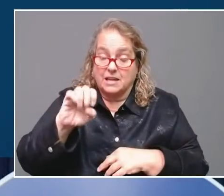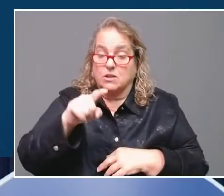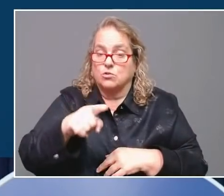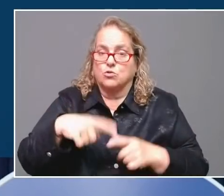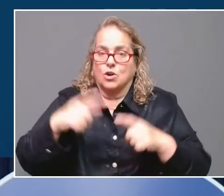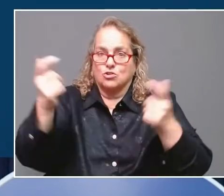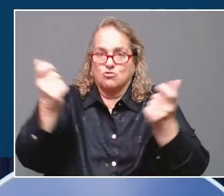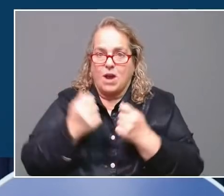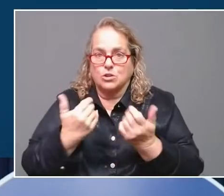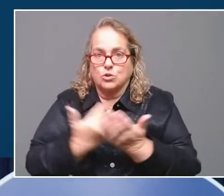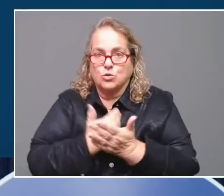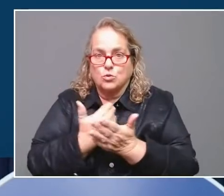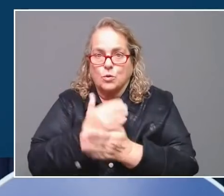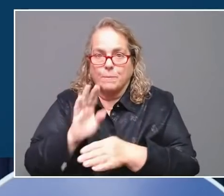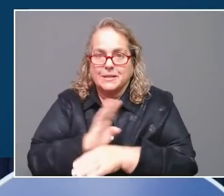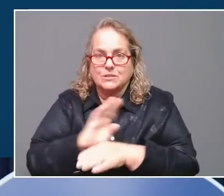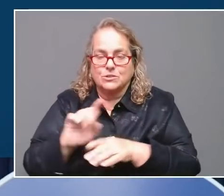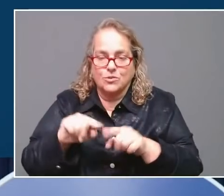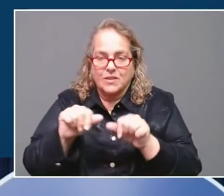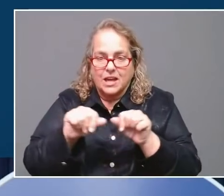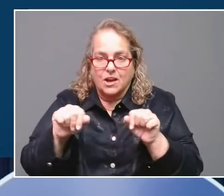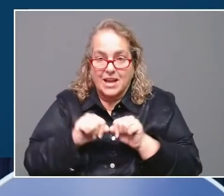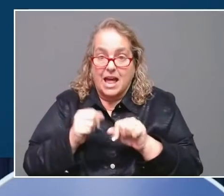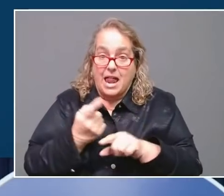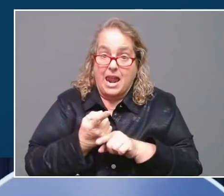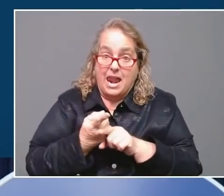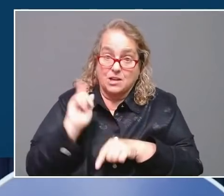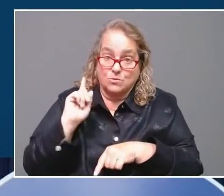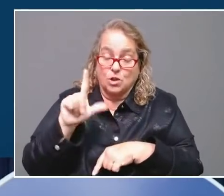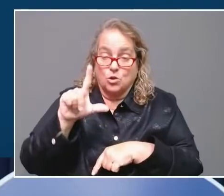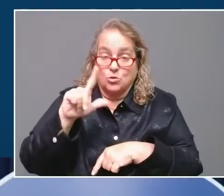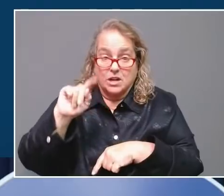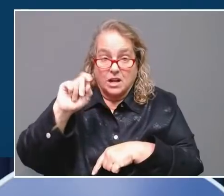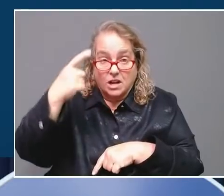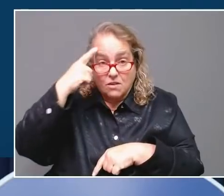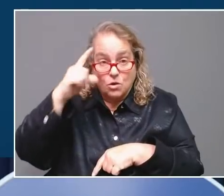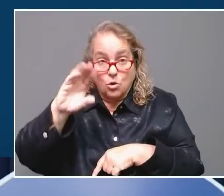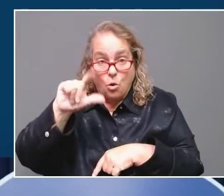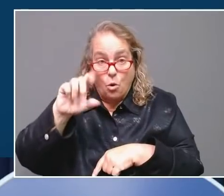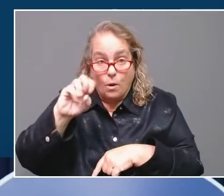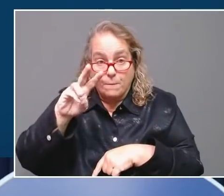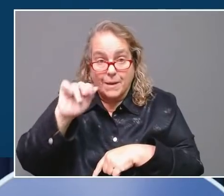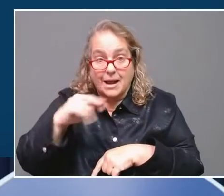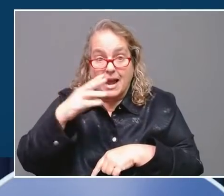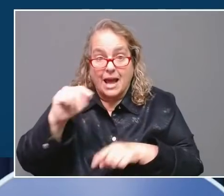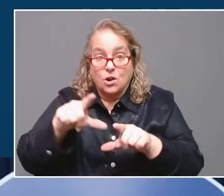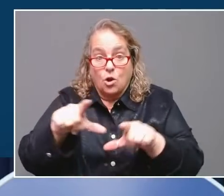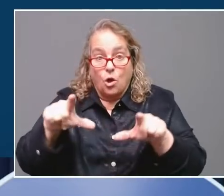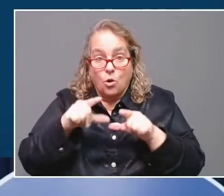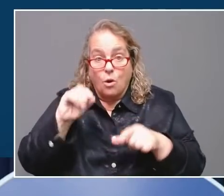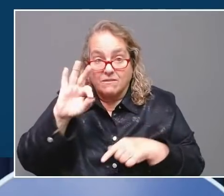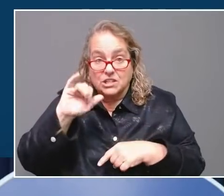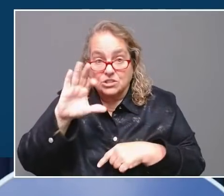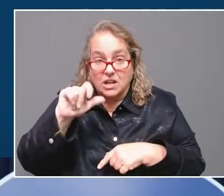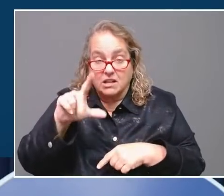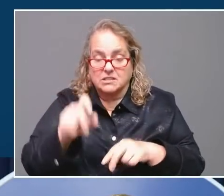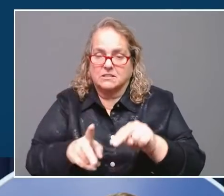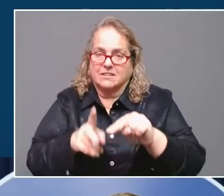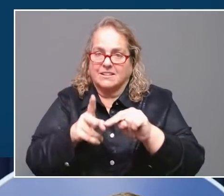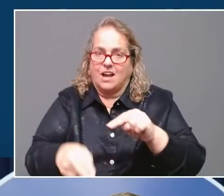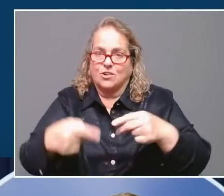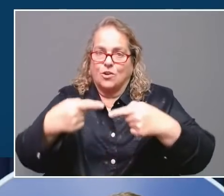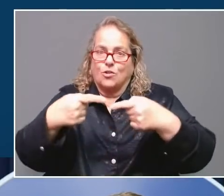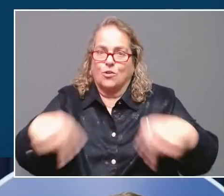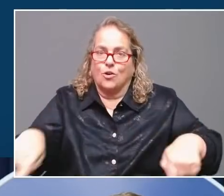area. Last week, Lieutenant Governor Coleman and local officials in Madison County cut the ribbon on the newly